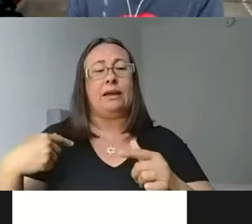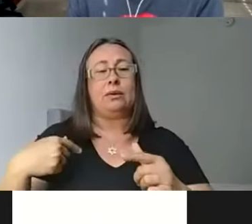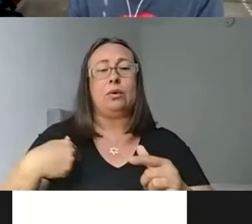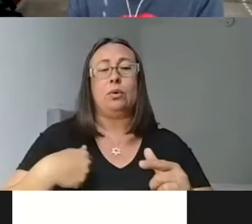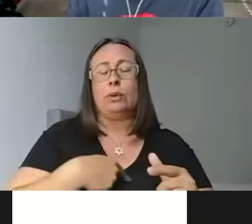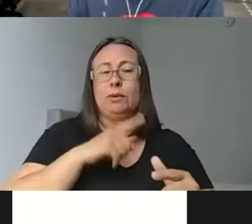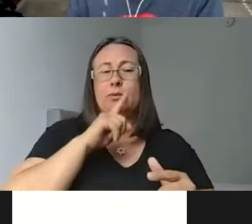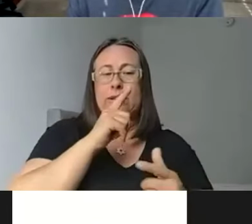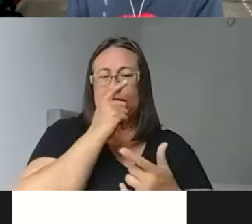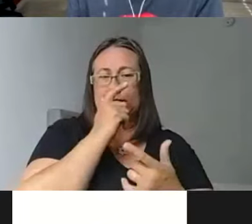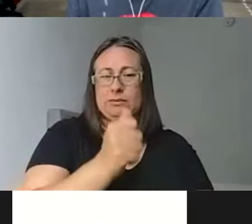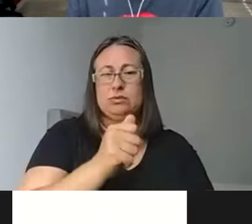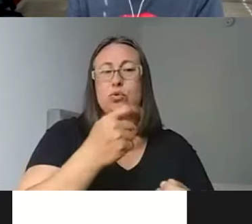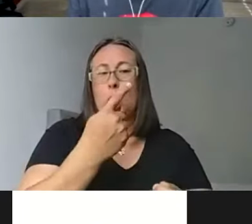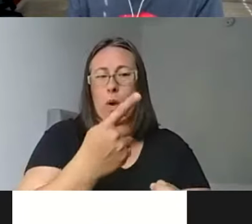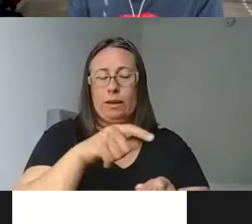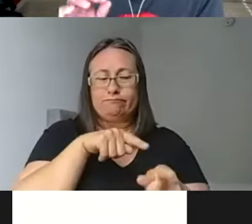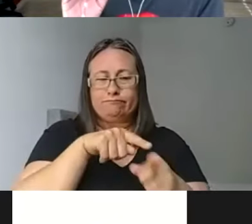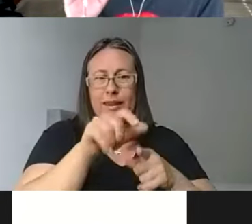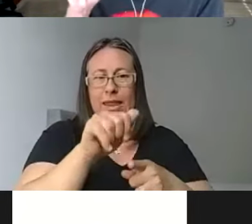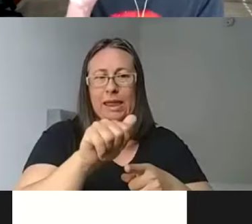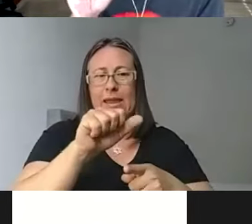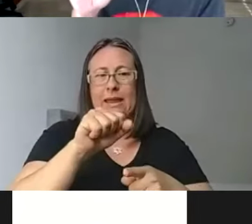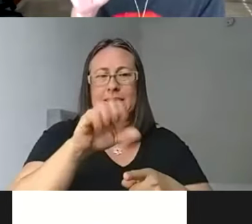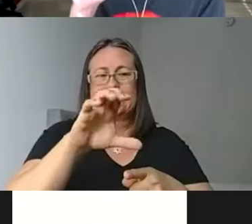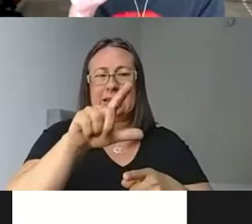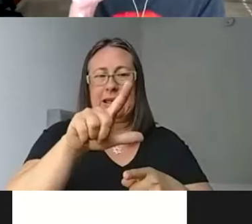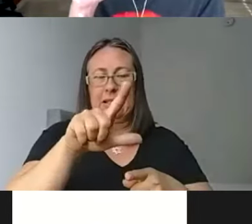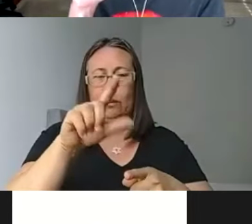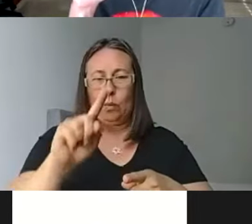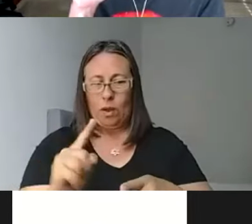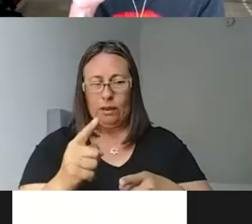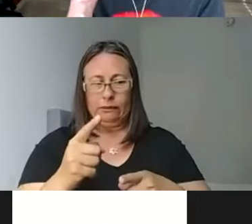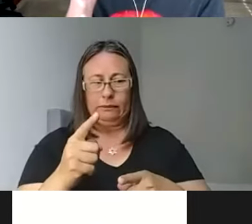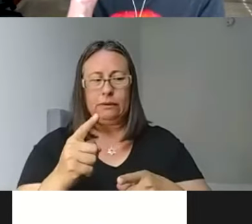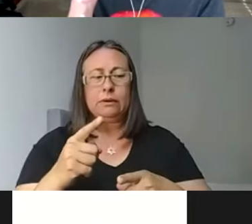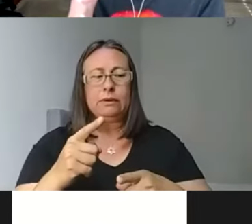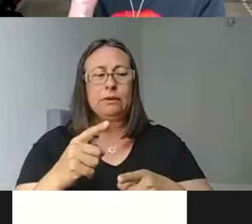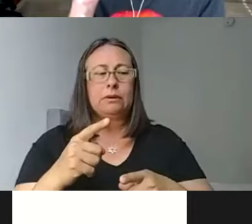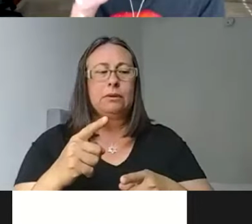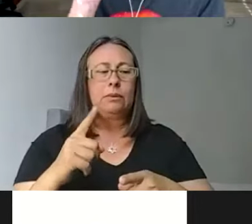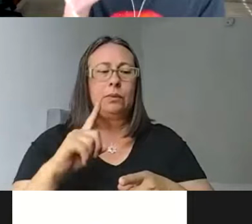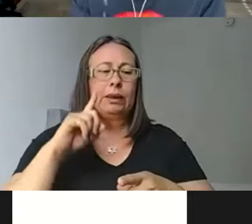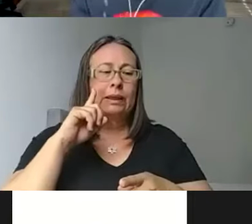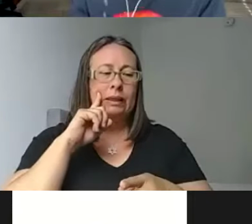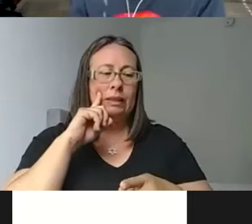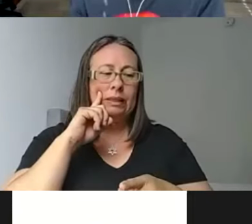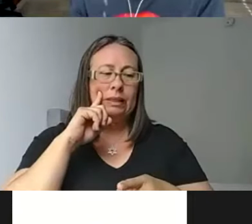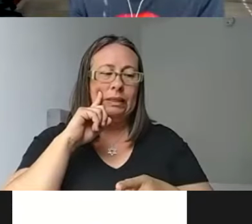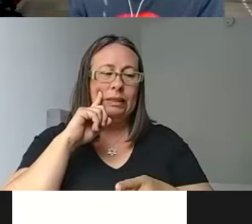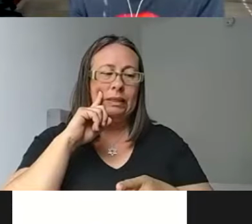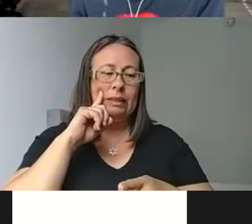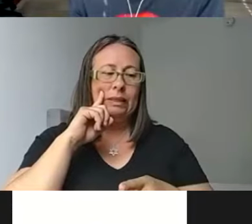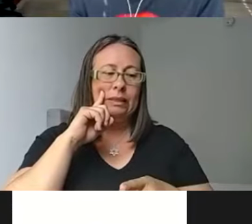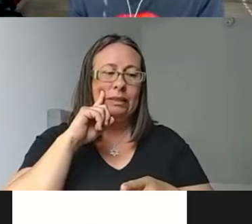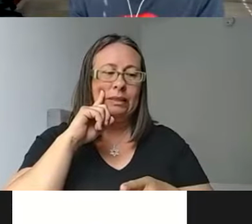one transcription factor called ASCL1, which comes on in progenitors that look like we think they're going on to make